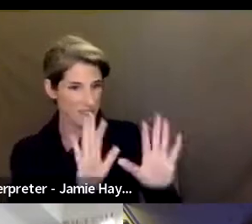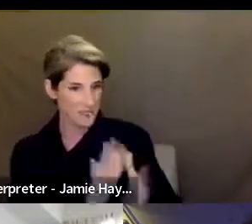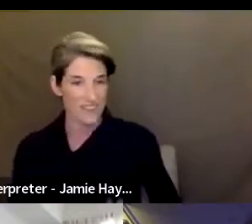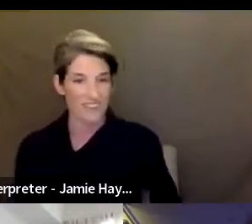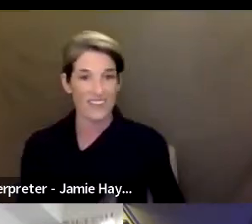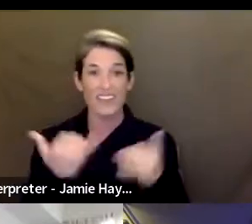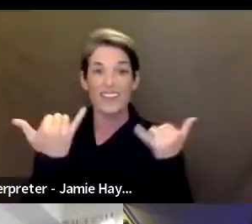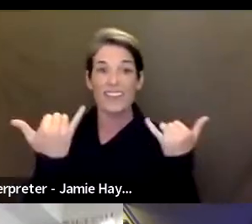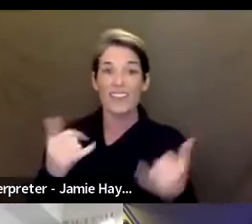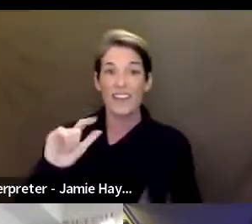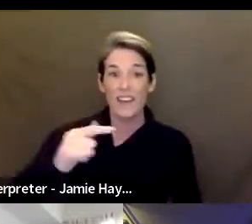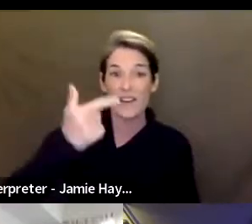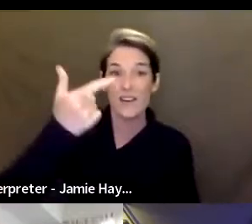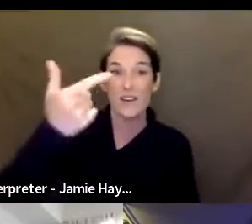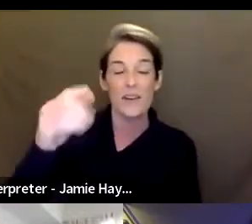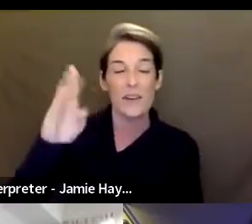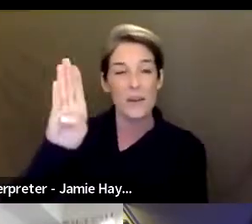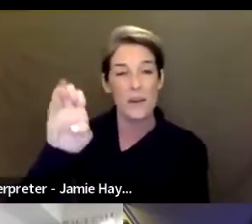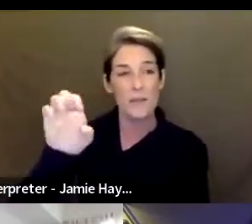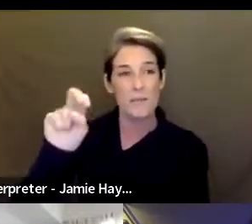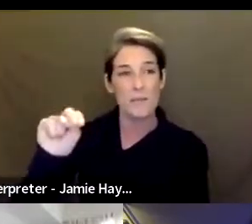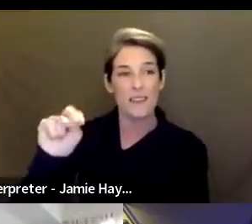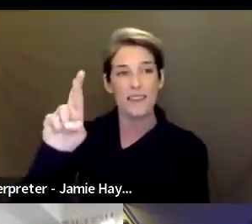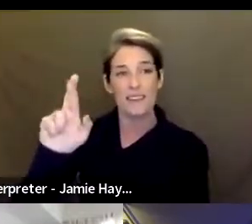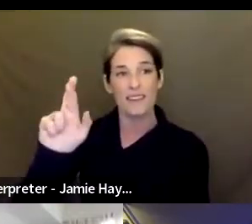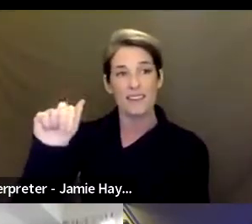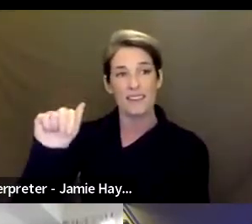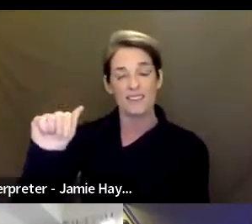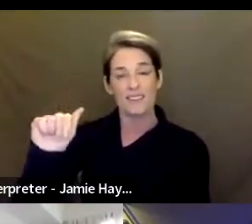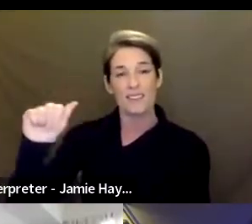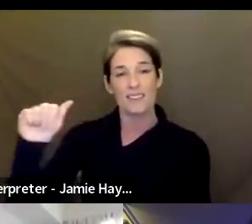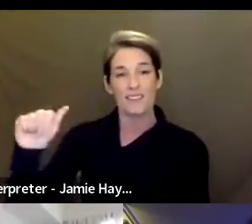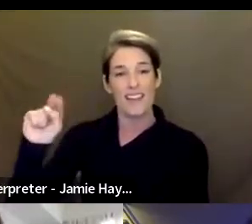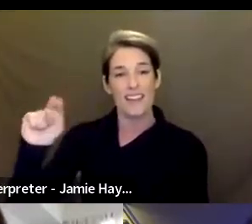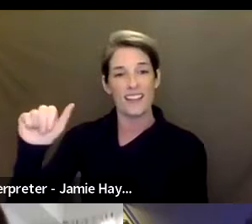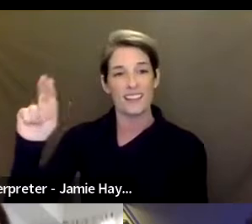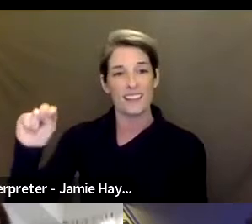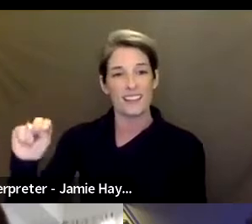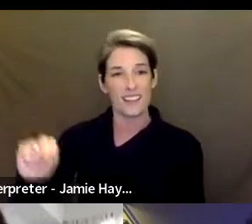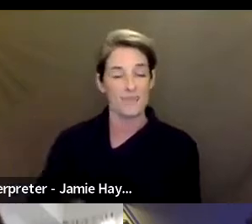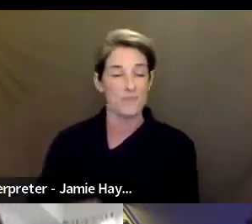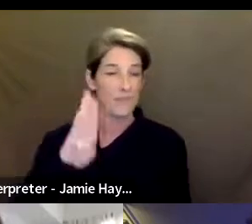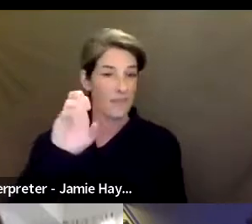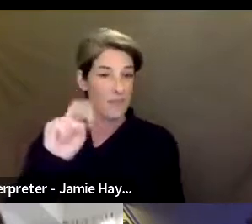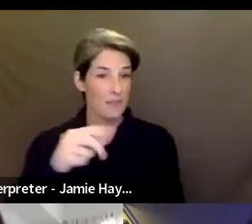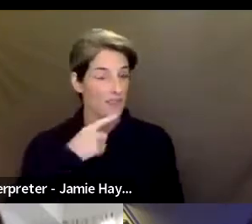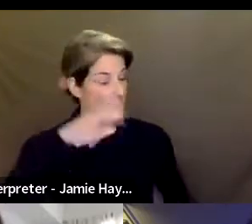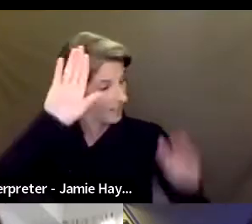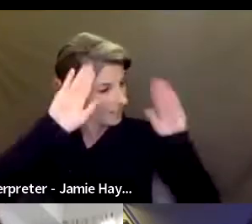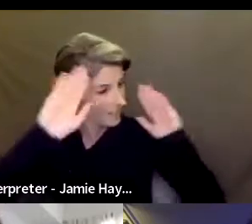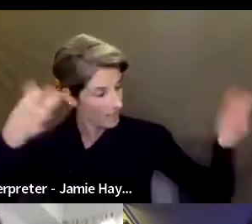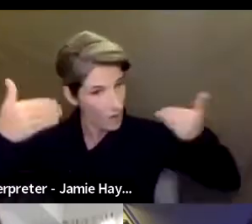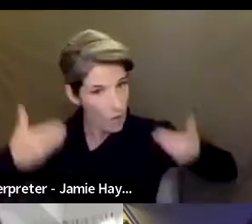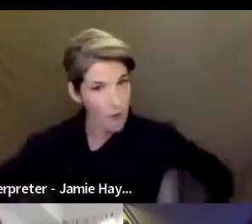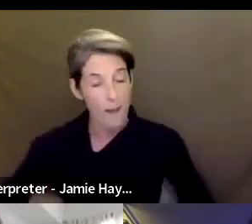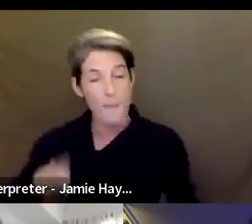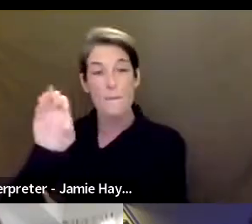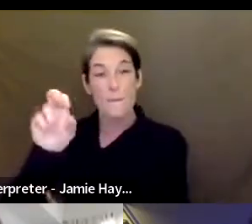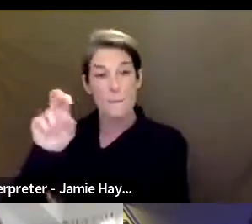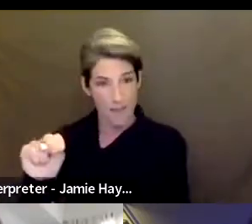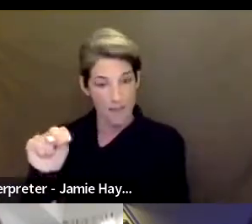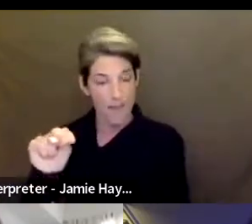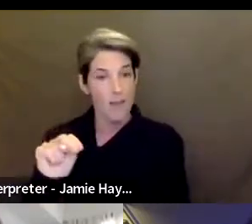Next we have Ben Raanan. Hi, everyone. My name is Ben Raanan. I